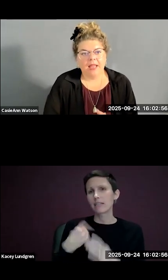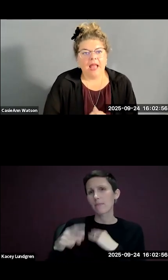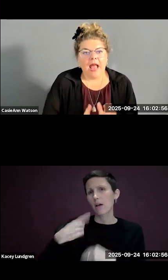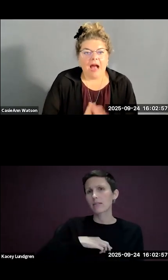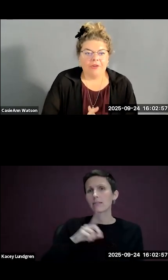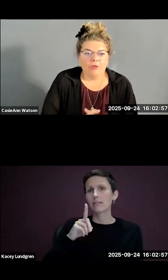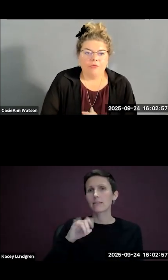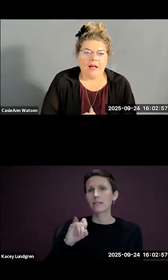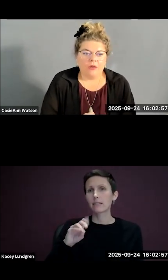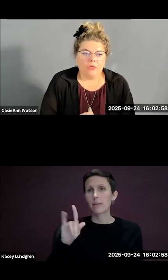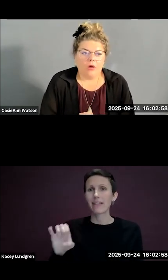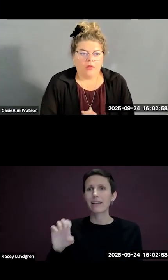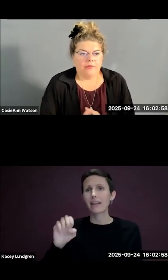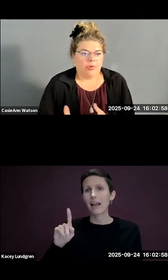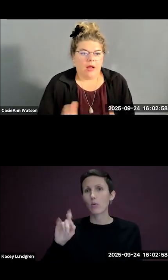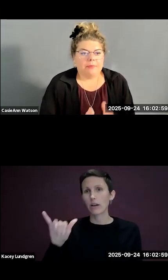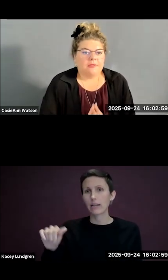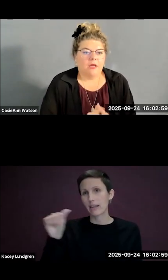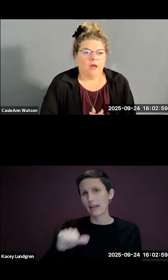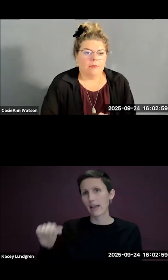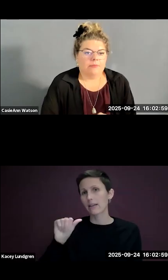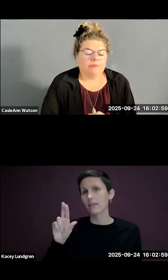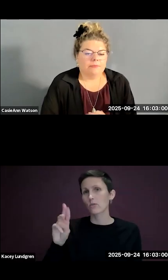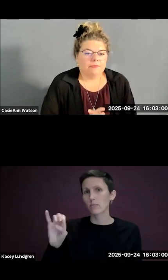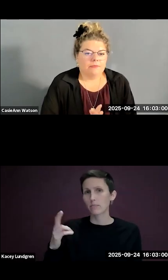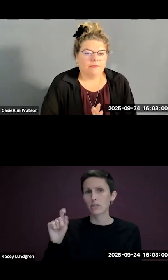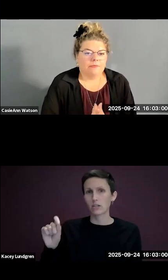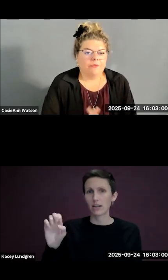disabilityequity@umich.edu. After you follow all of the prompts